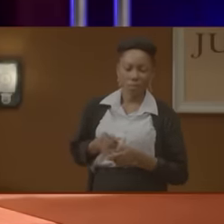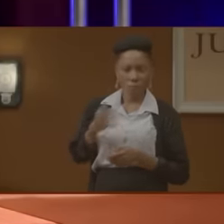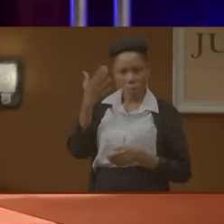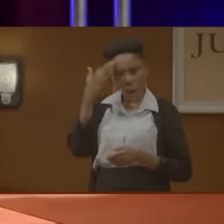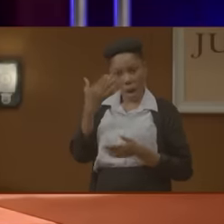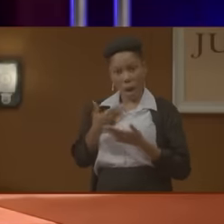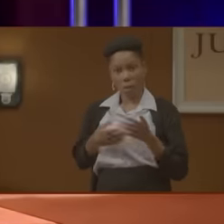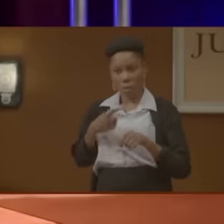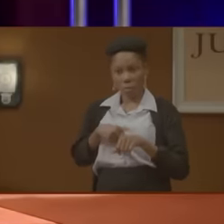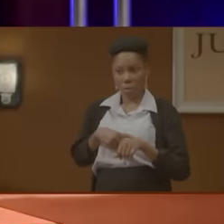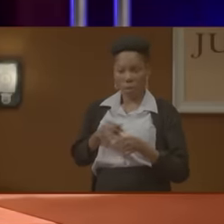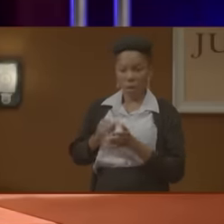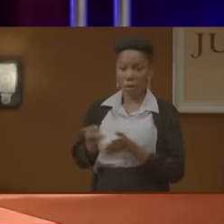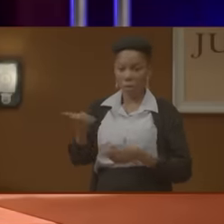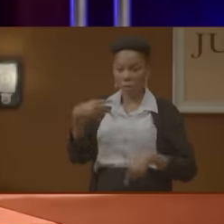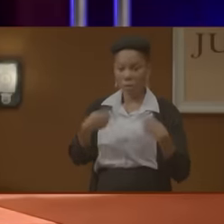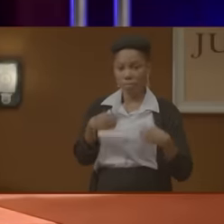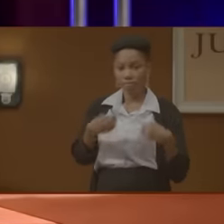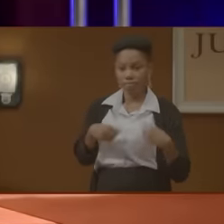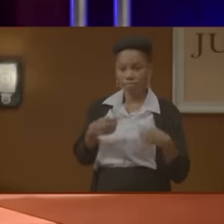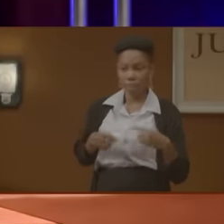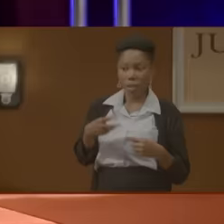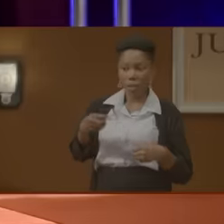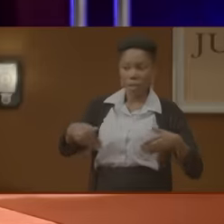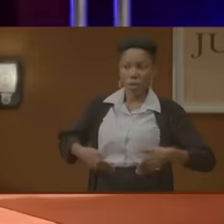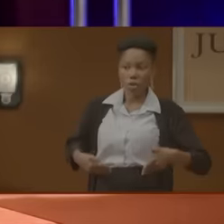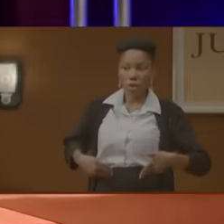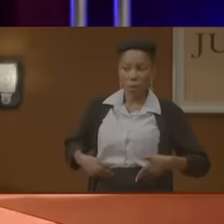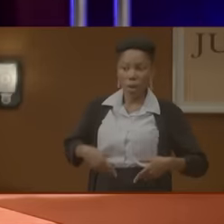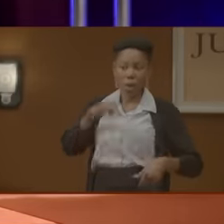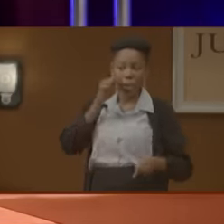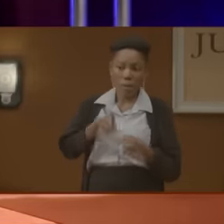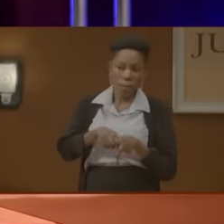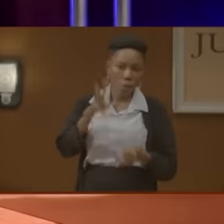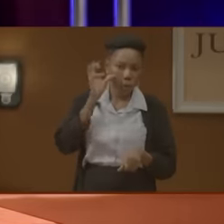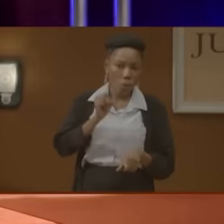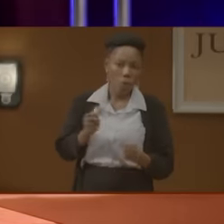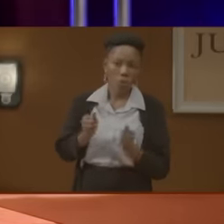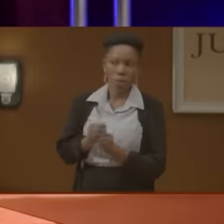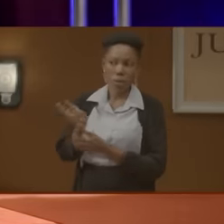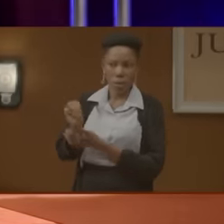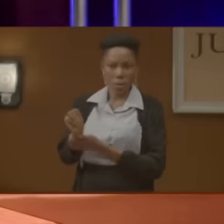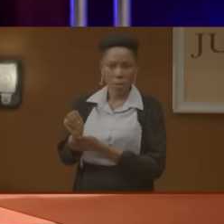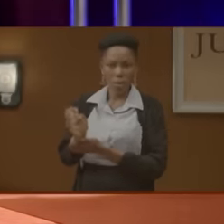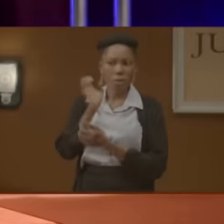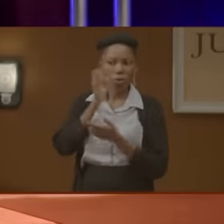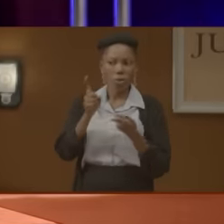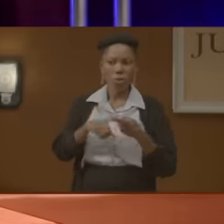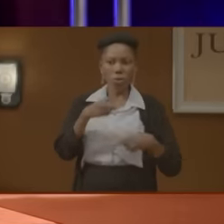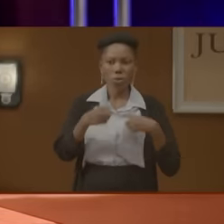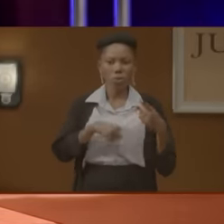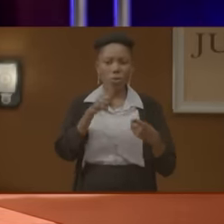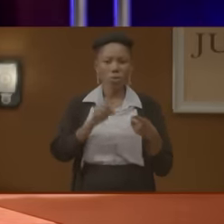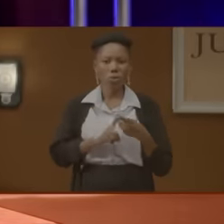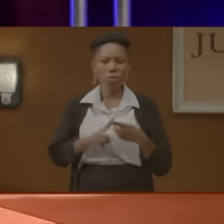was a period where we had a quarrel. The younger sister was with us then, and she was to go to a church.